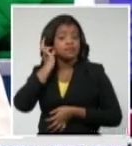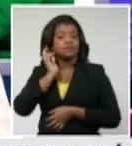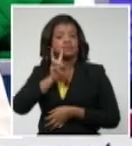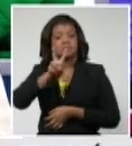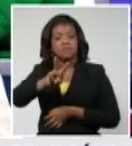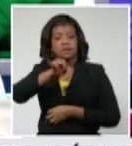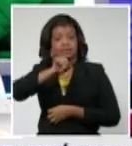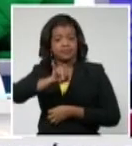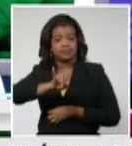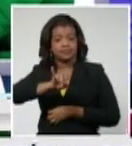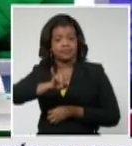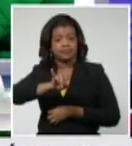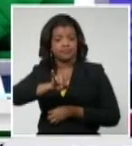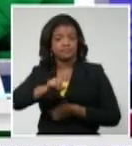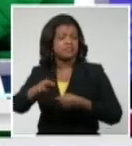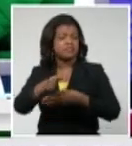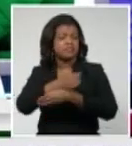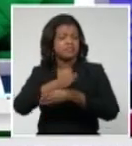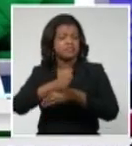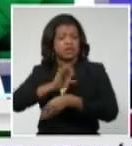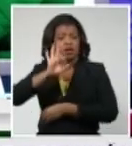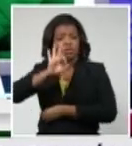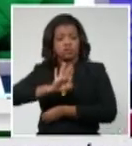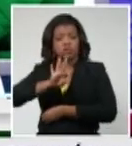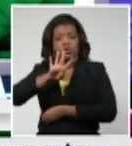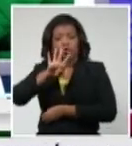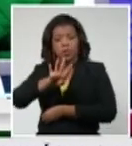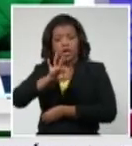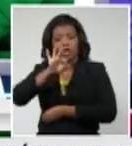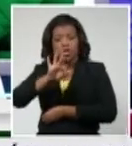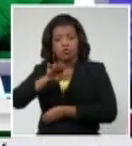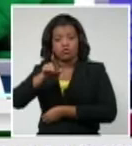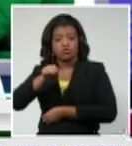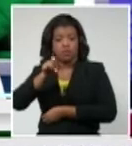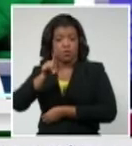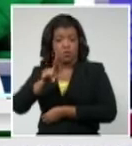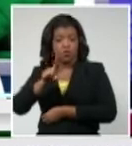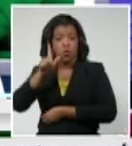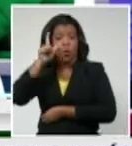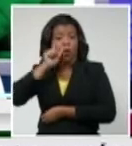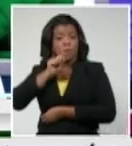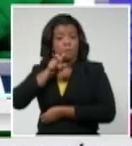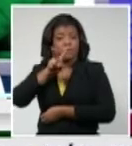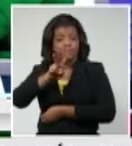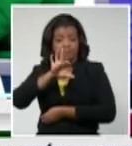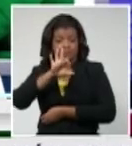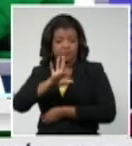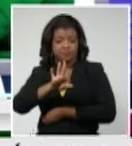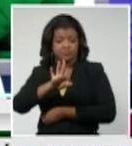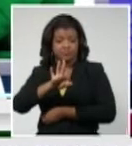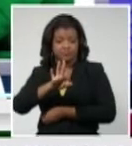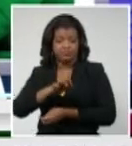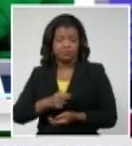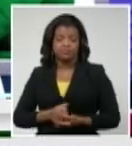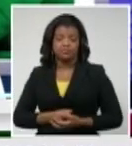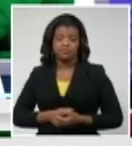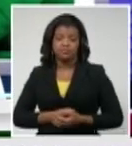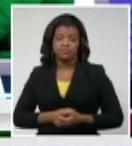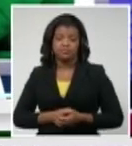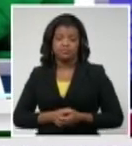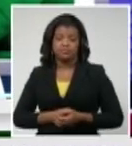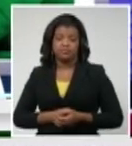47, or 87.3% of the 54 cases diagnosed yesterday were asymptomatic at the time of